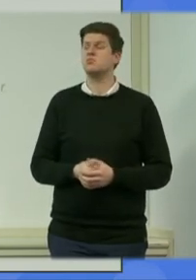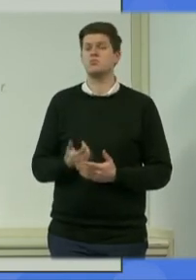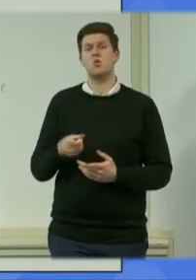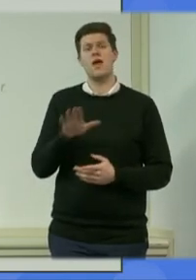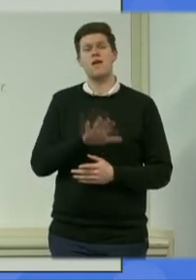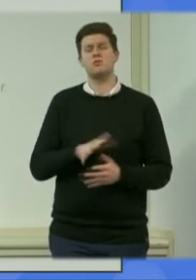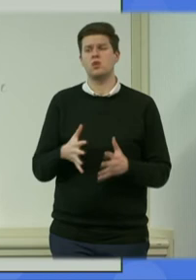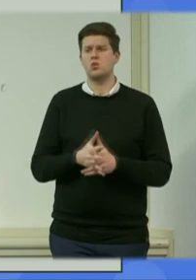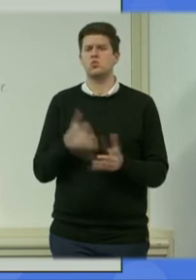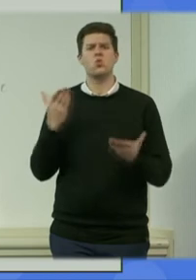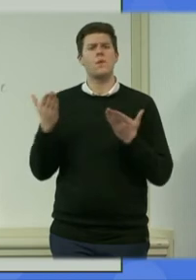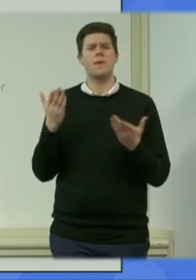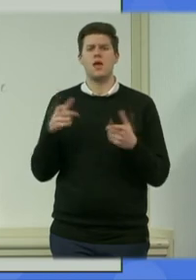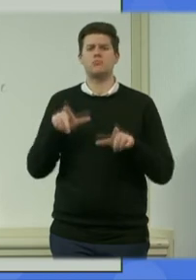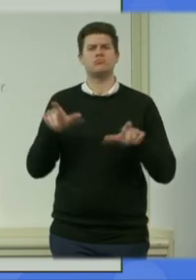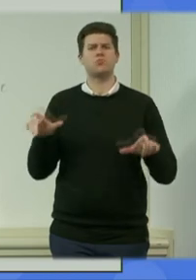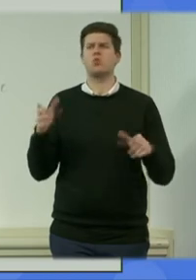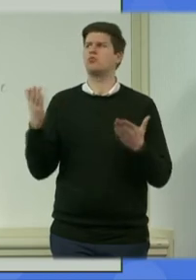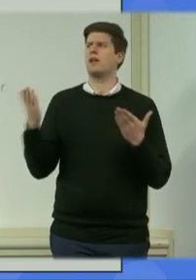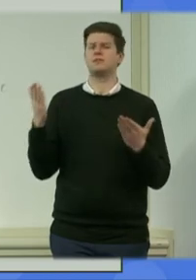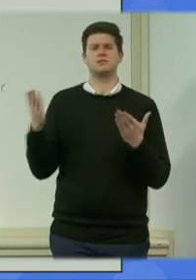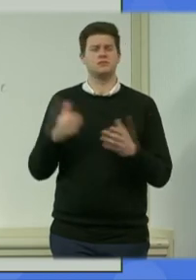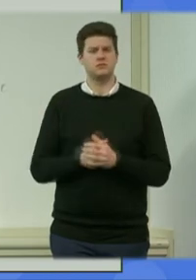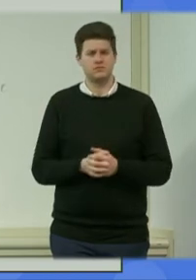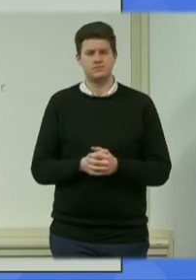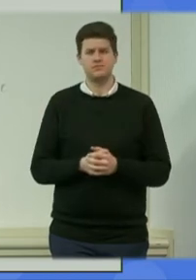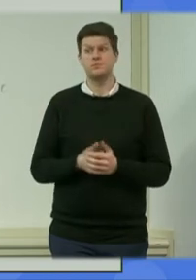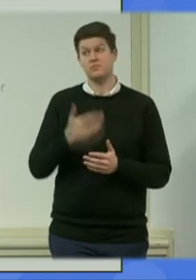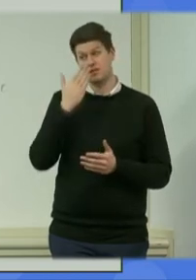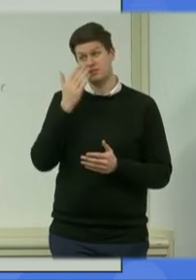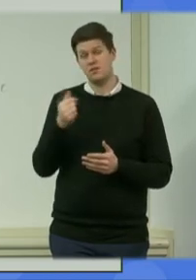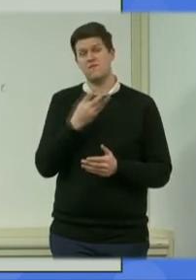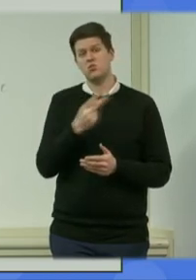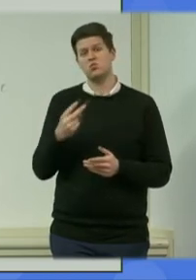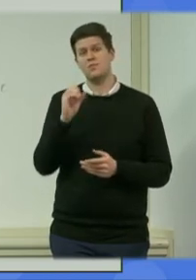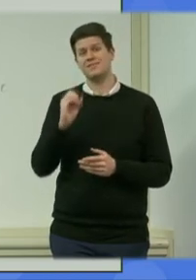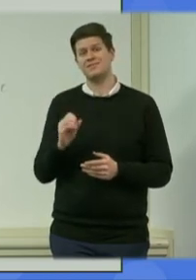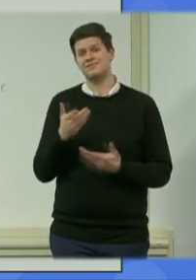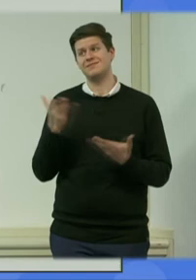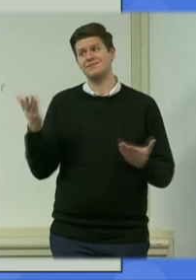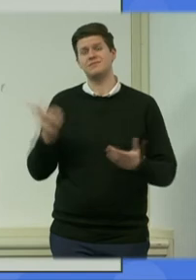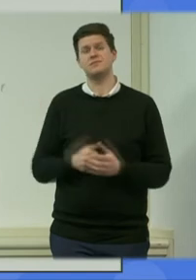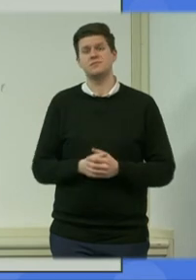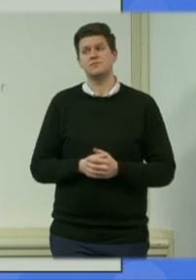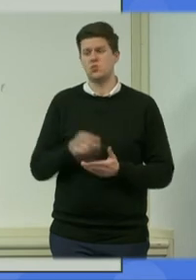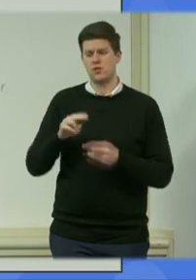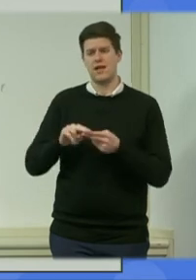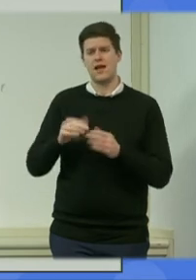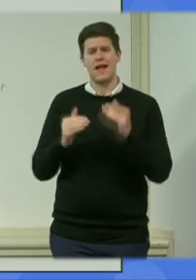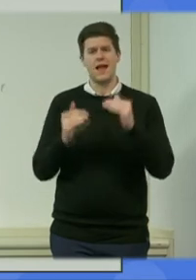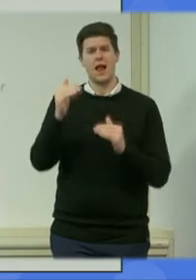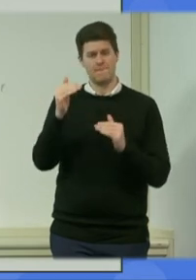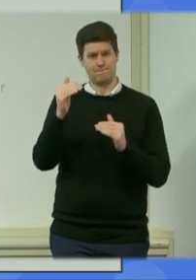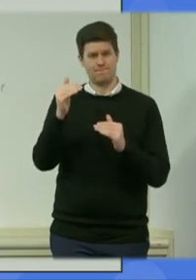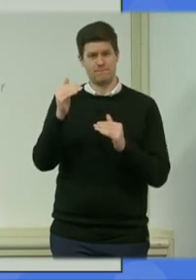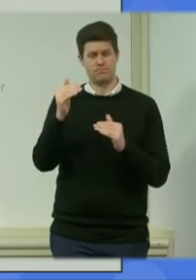countries, so we looked at a smaller number than David did, is around 42%. And so the gap between those, if we were increasing